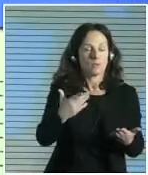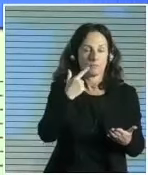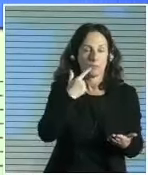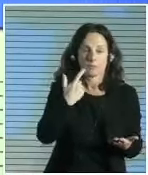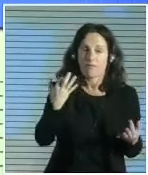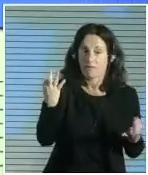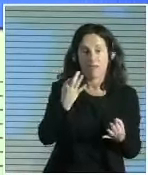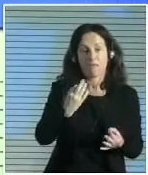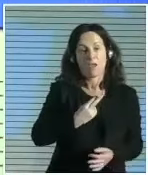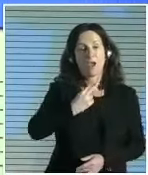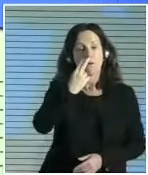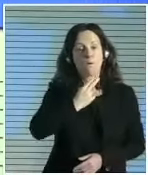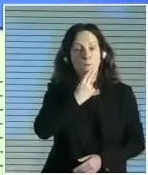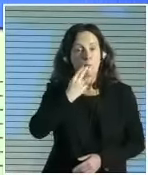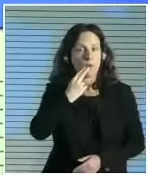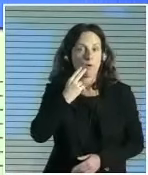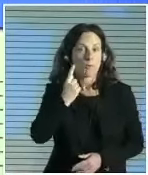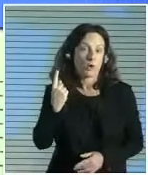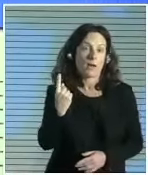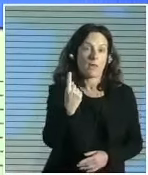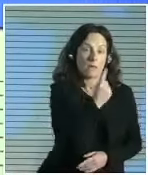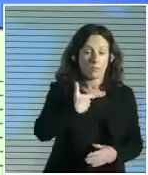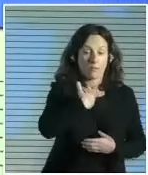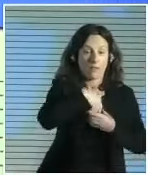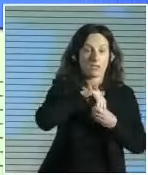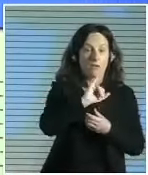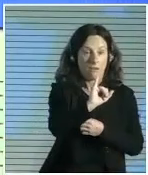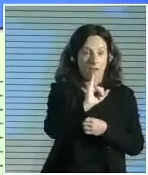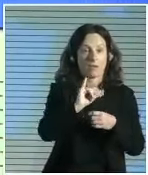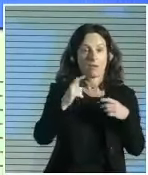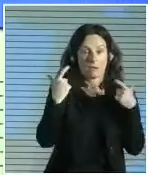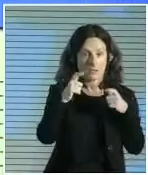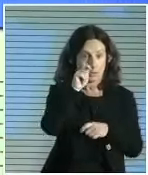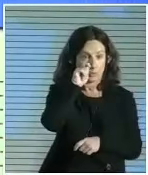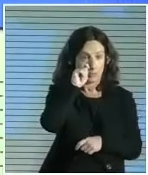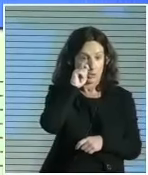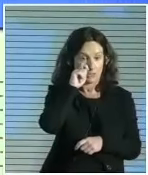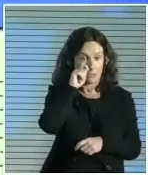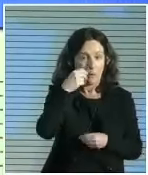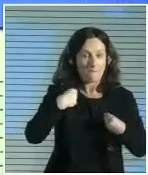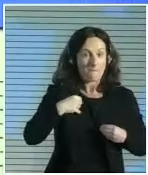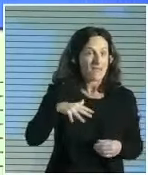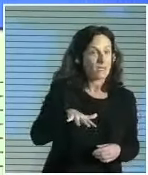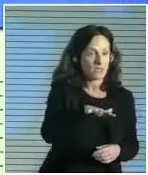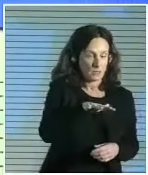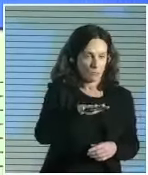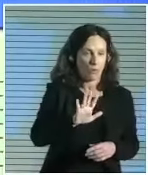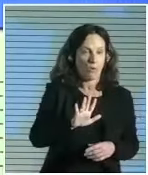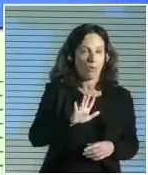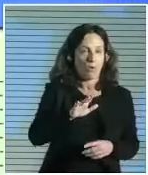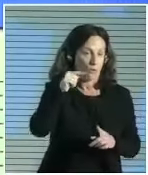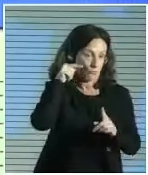stakeholders. But success will only be achieved if the move is collective, massive,